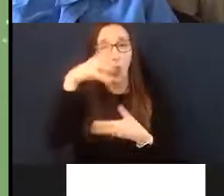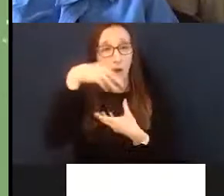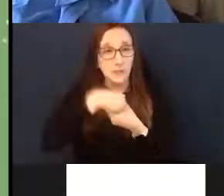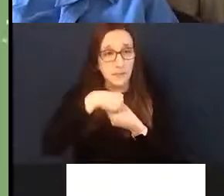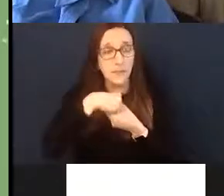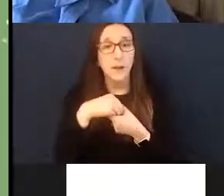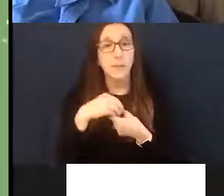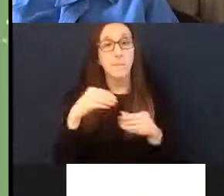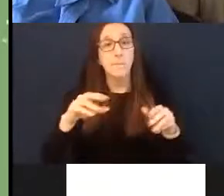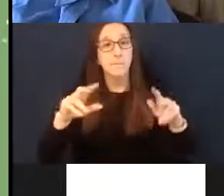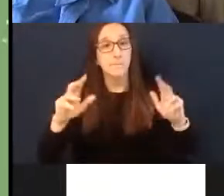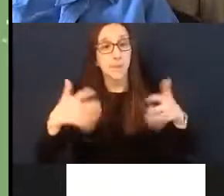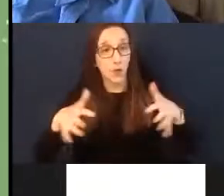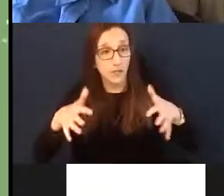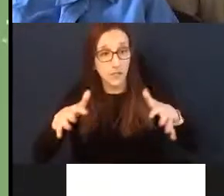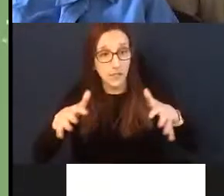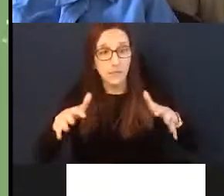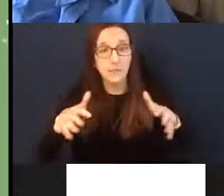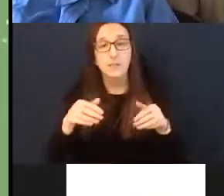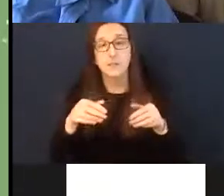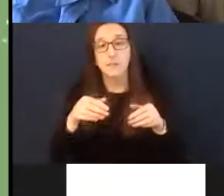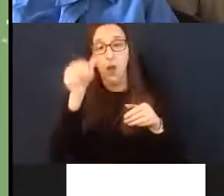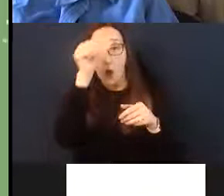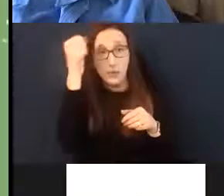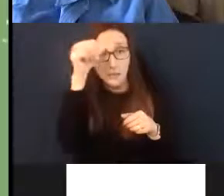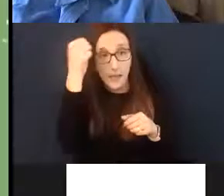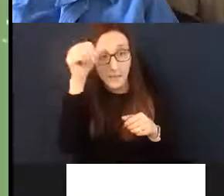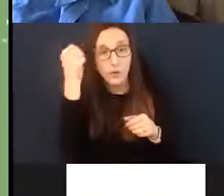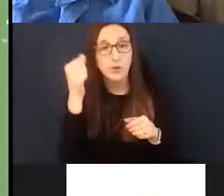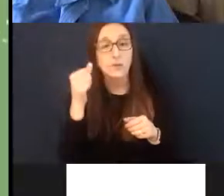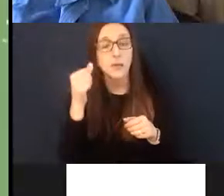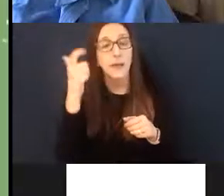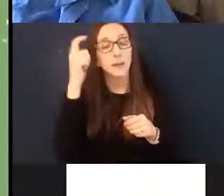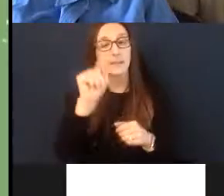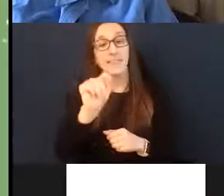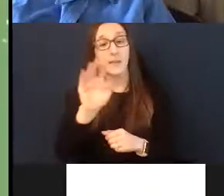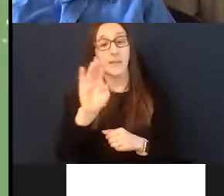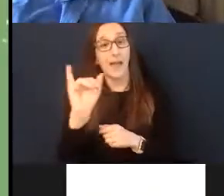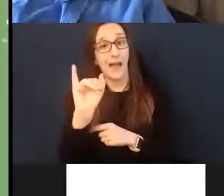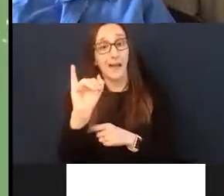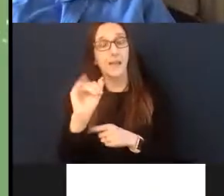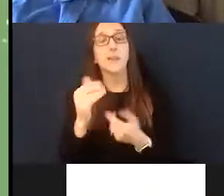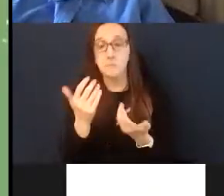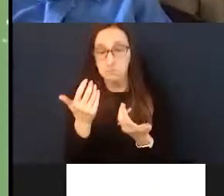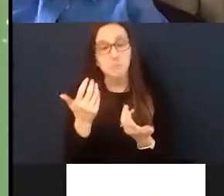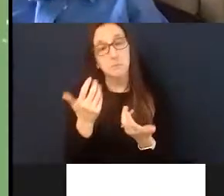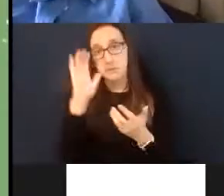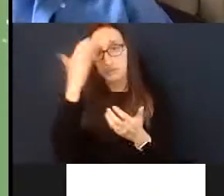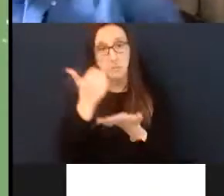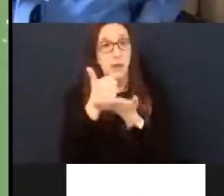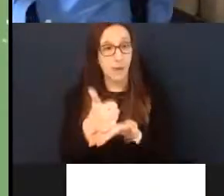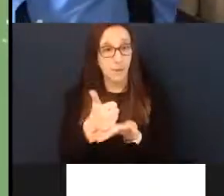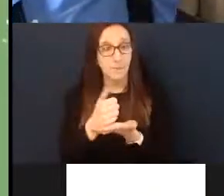disease, Alzheimer's, and traumatic brain injuries. There are numerous studies in the works right